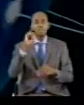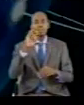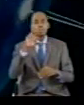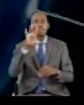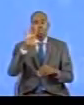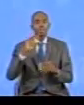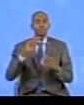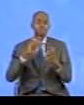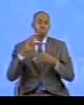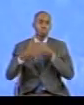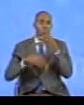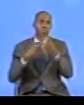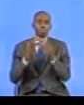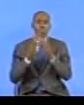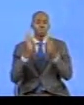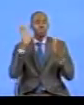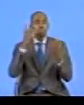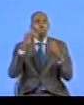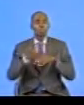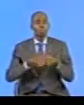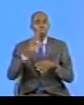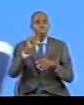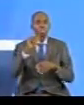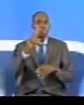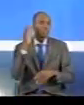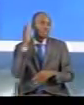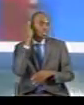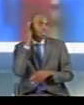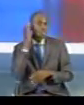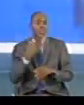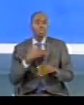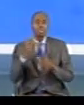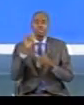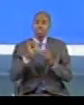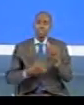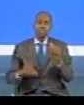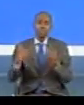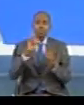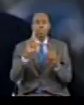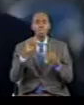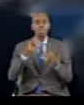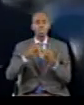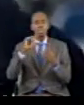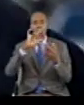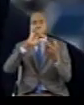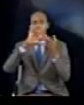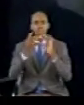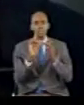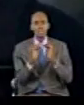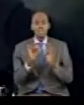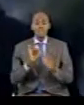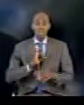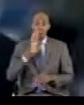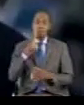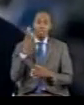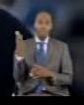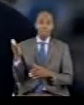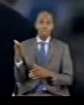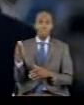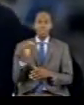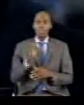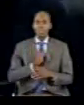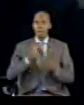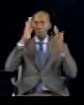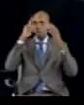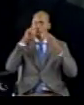be broadcast on TV, radio, and across all popular social media platforms. I'll be there, and I hope very much